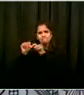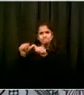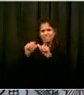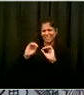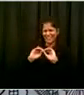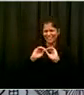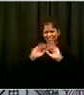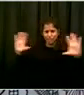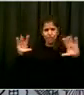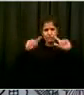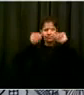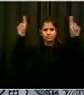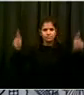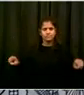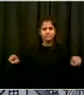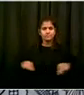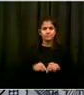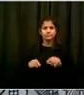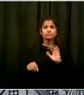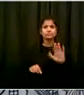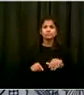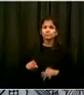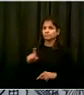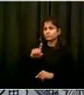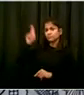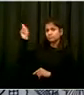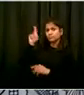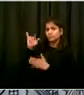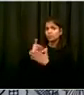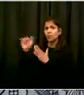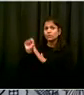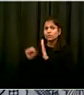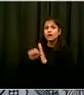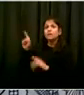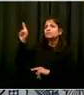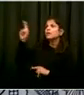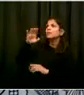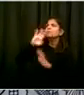They decided that's what matters, and we're going to go out there and work with the state to implement it.